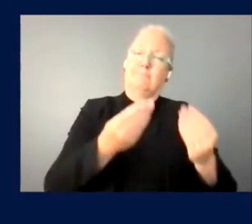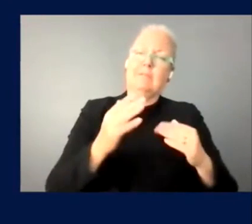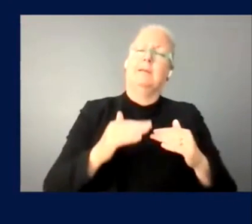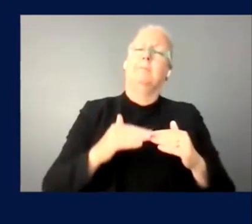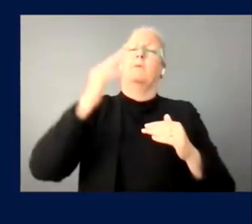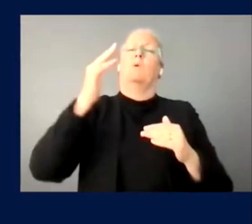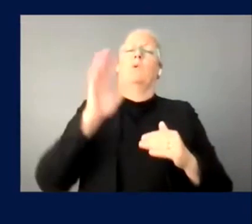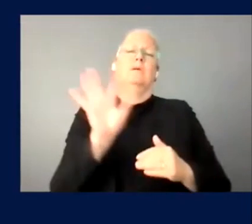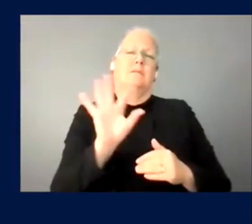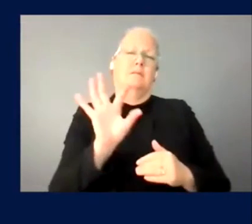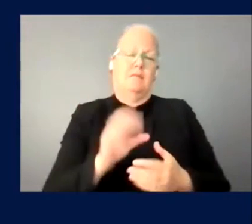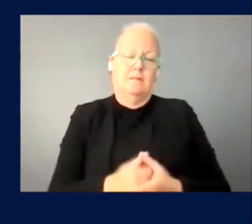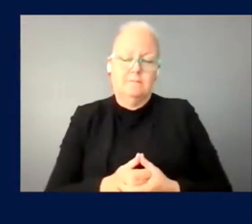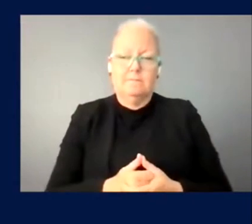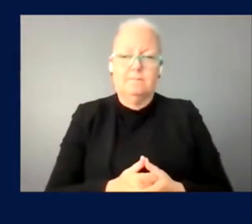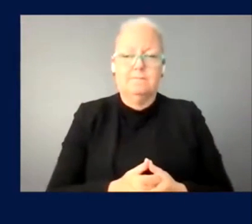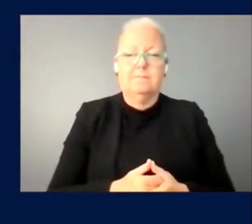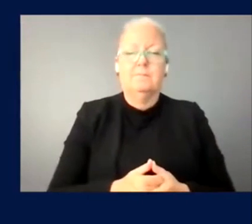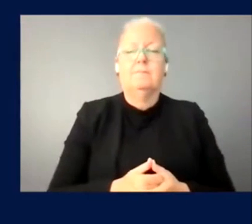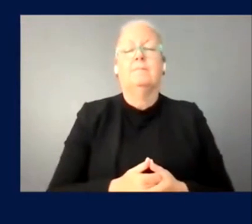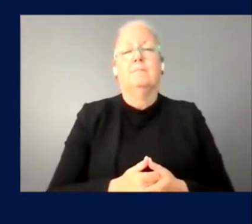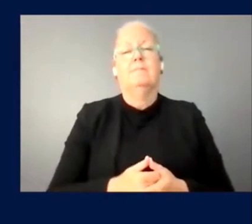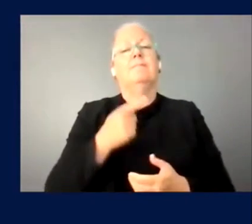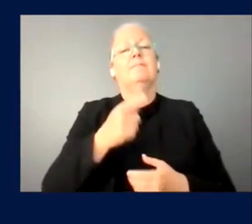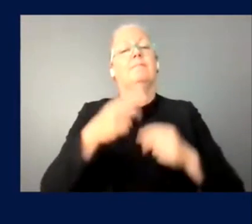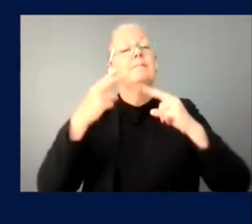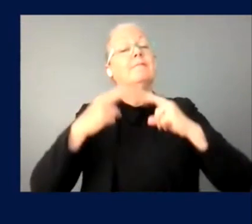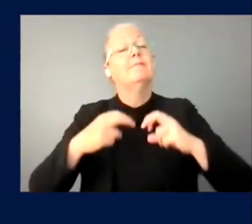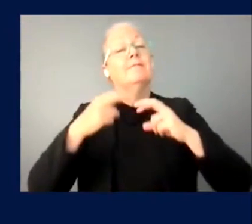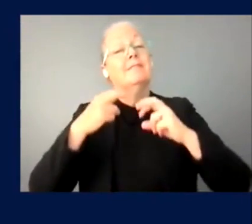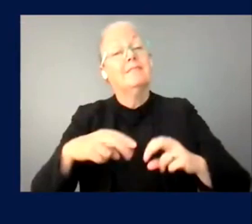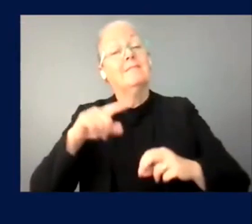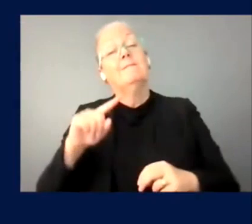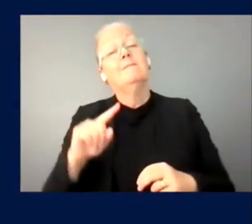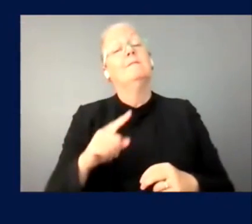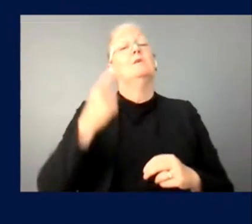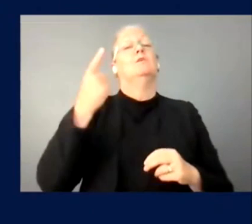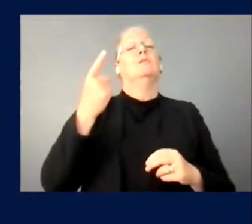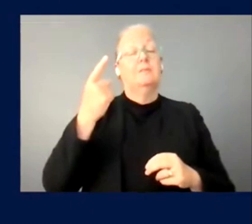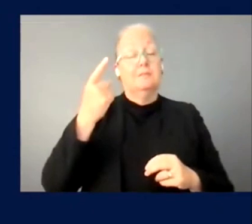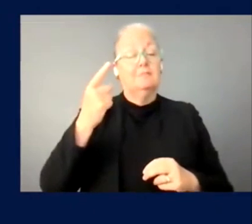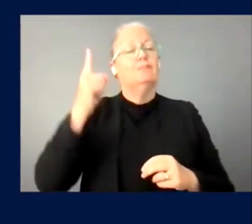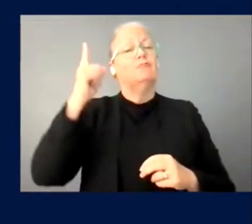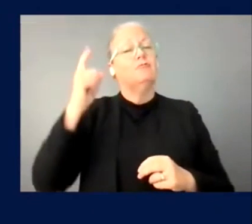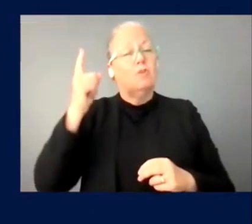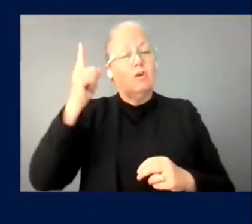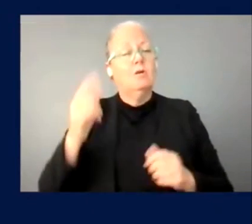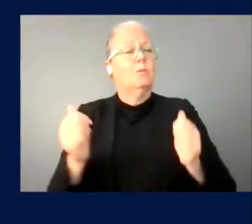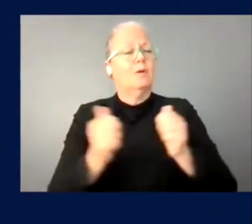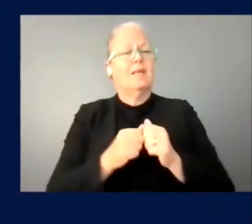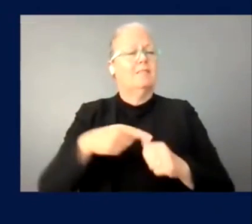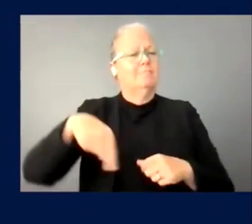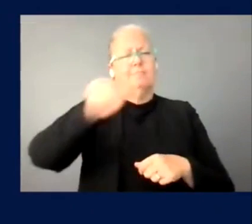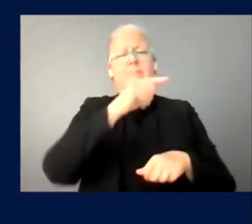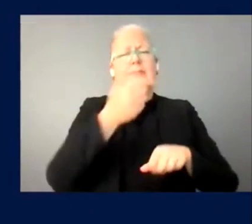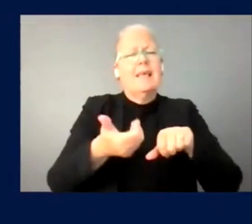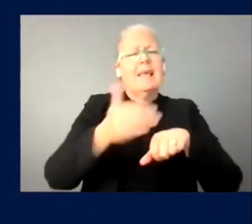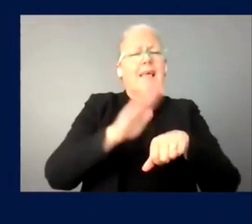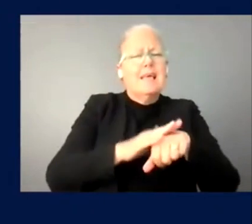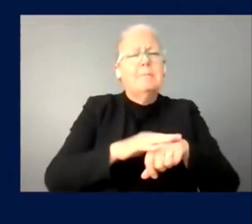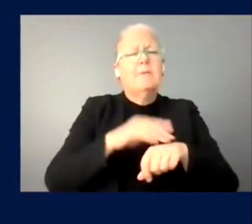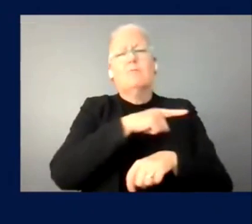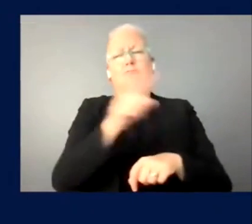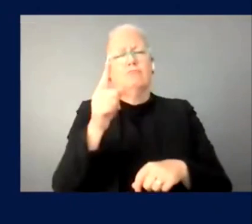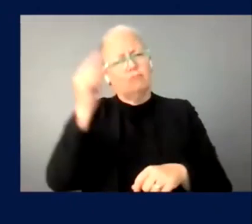So the research project first started by consulting with a working group of experts who had expertise in kind of all